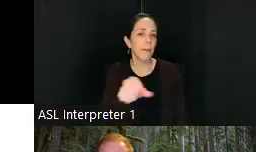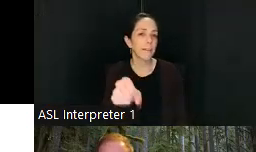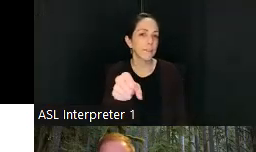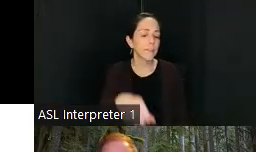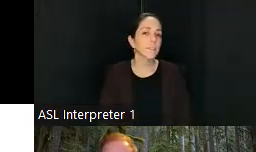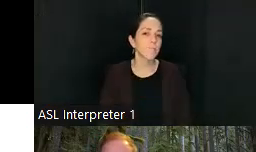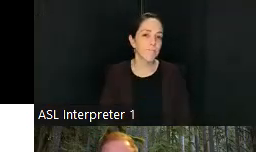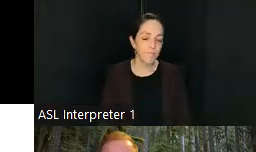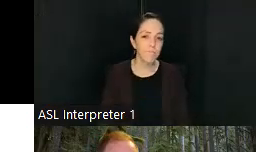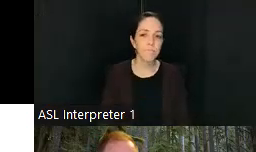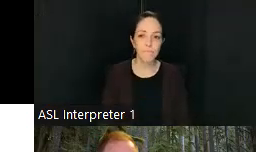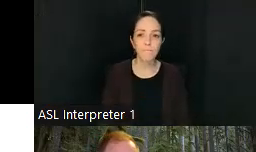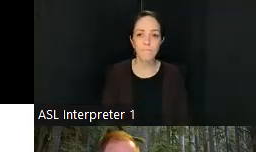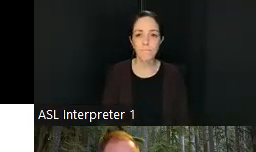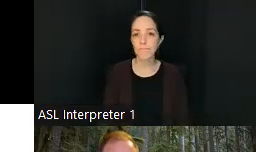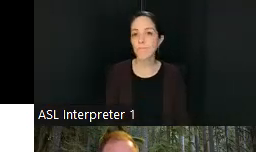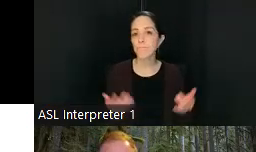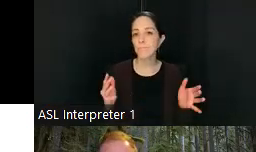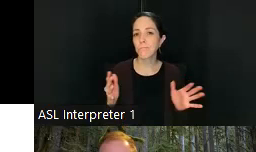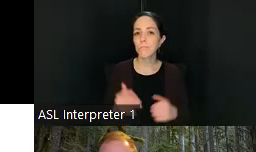And does it.